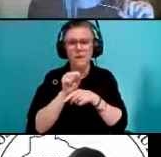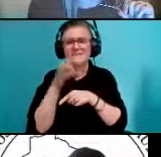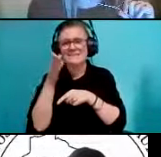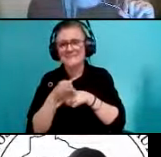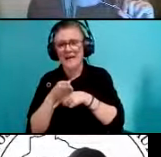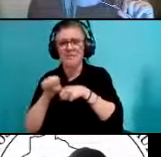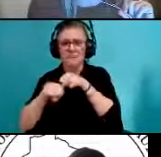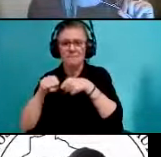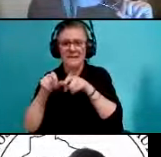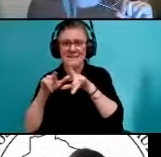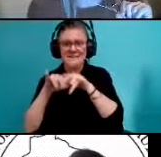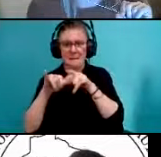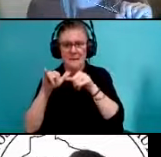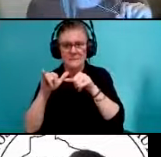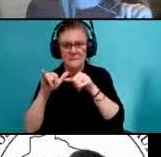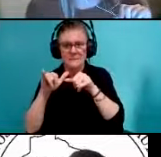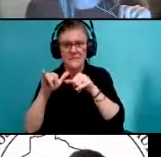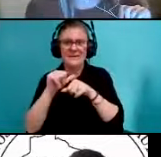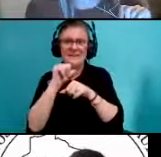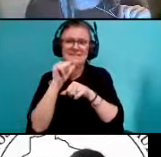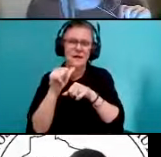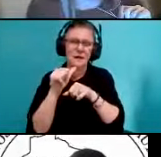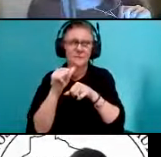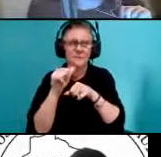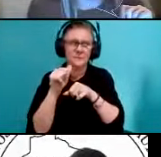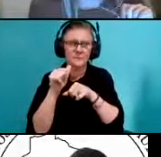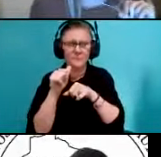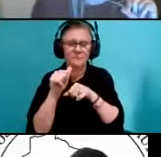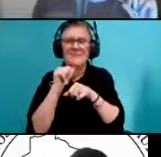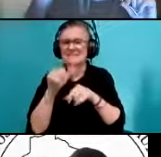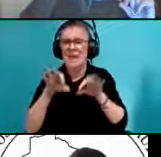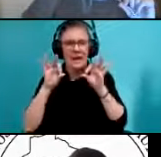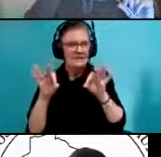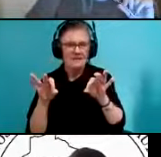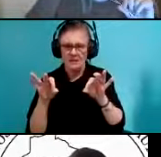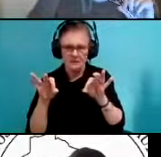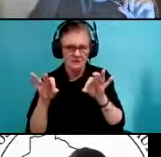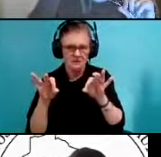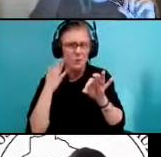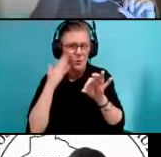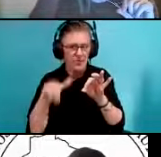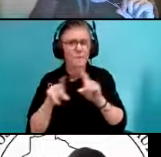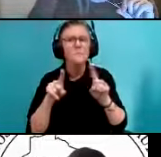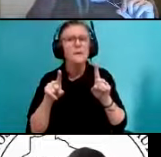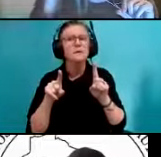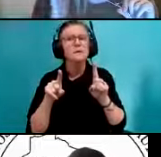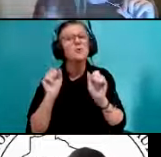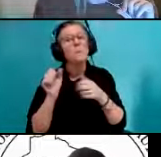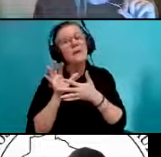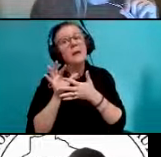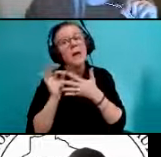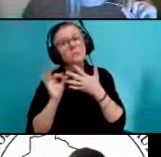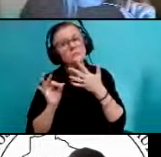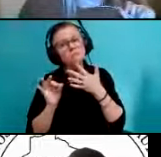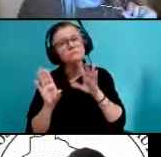of the corridor, which is not really a, you know, it's not an ideal situation, but it could be an option to just